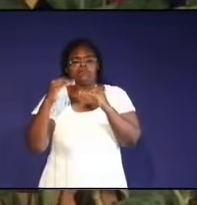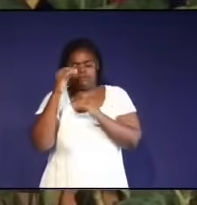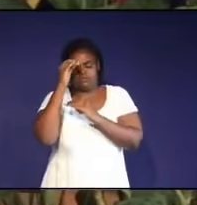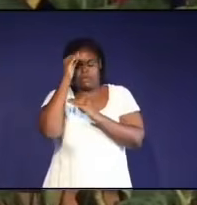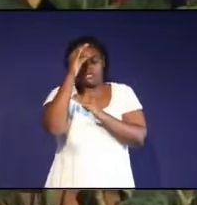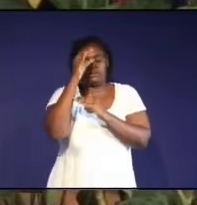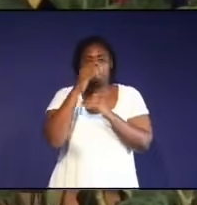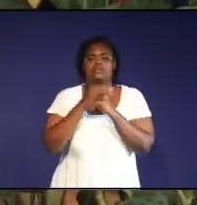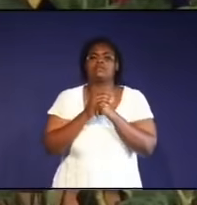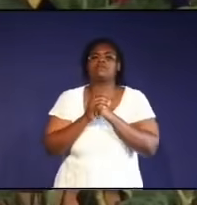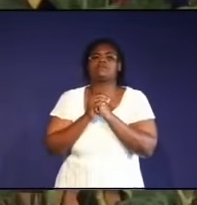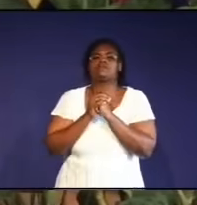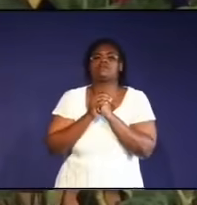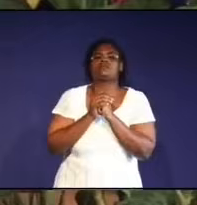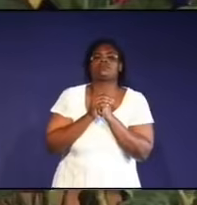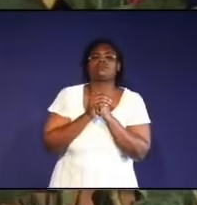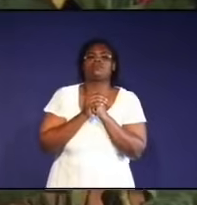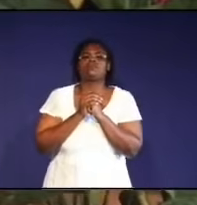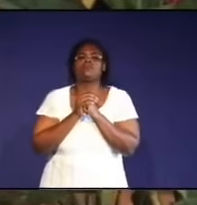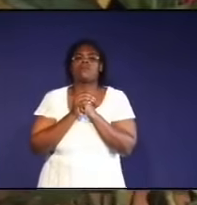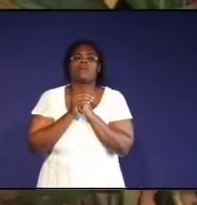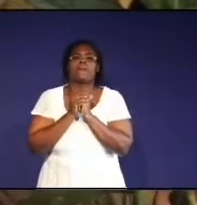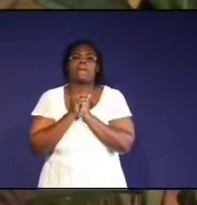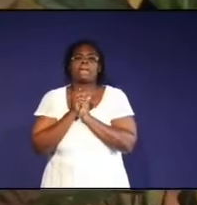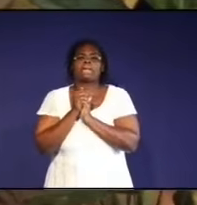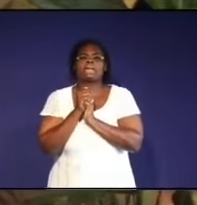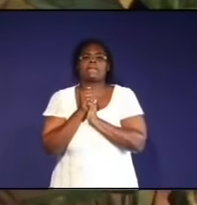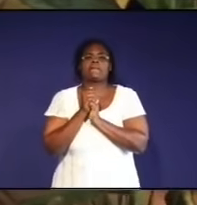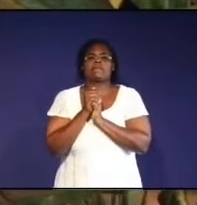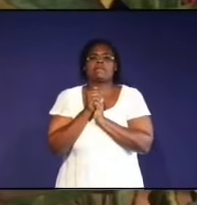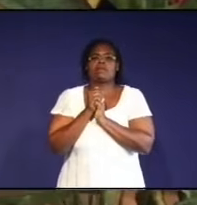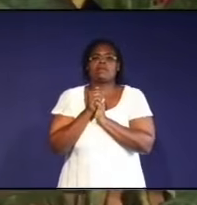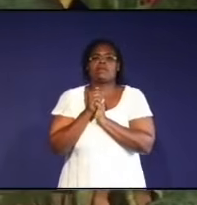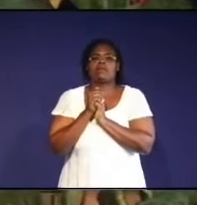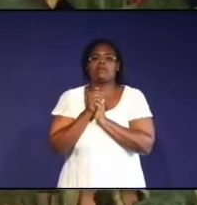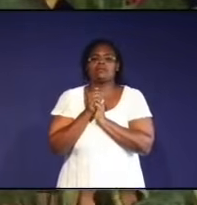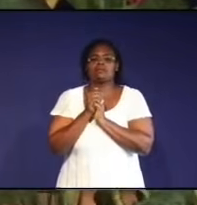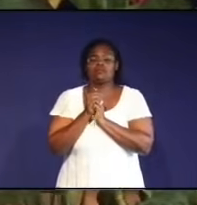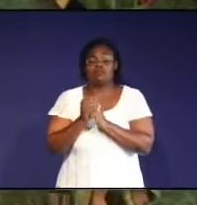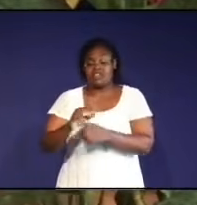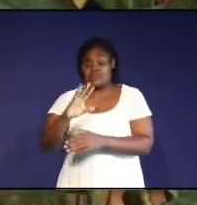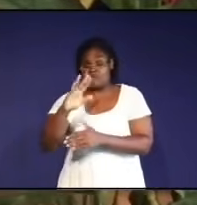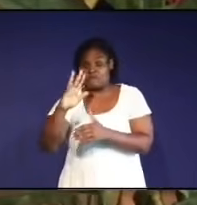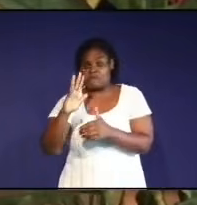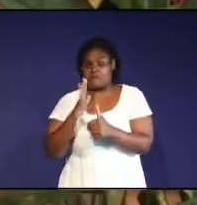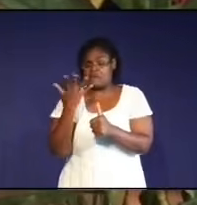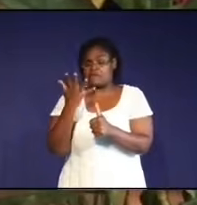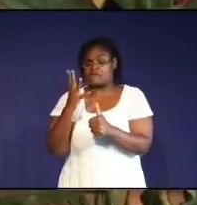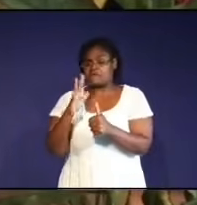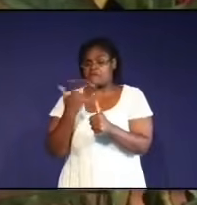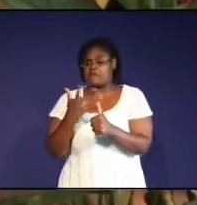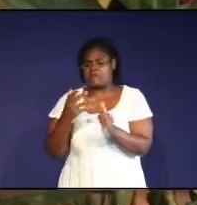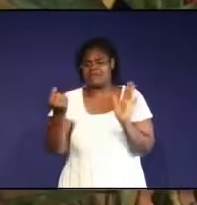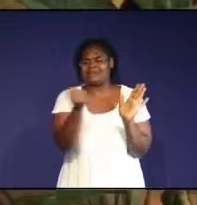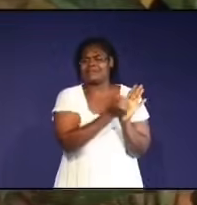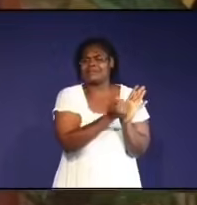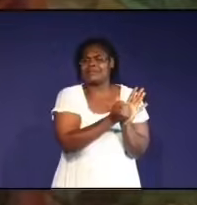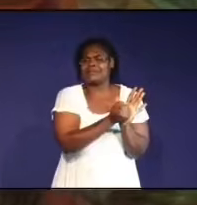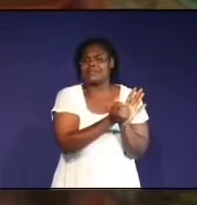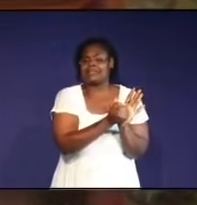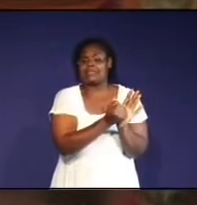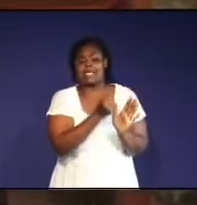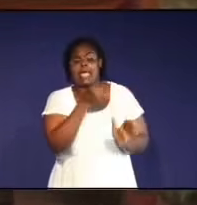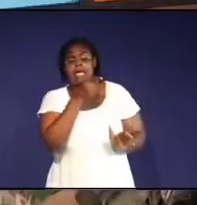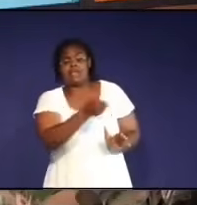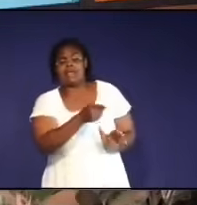context. And in that fifth seal, there is a